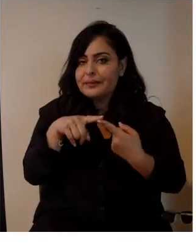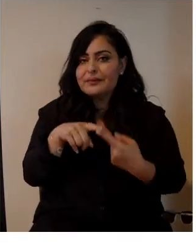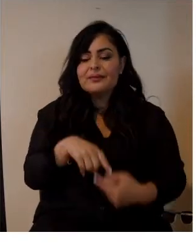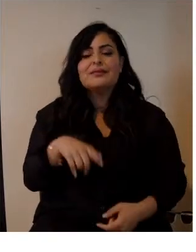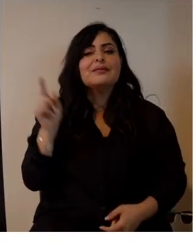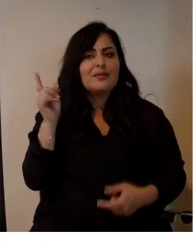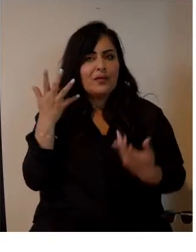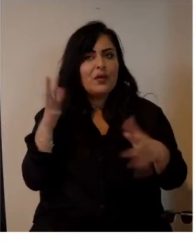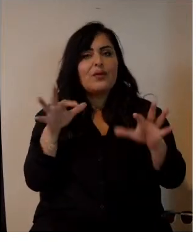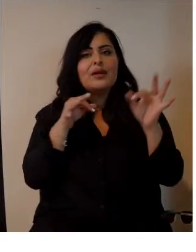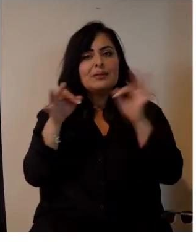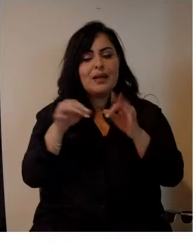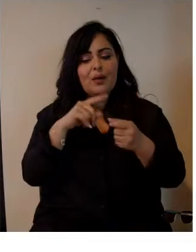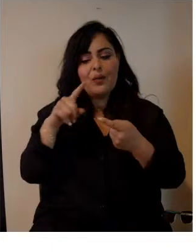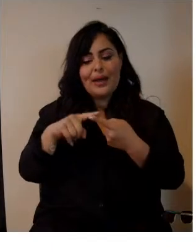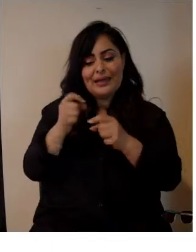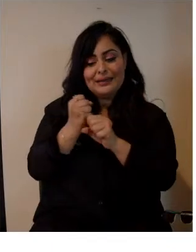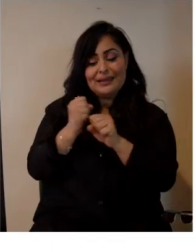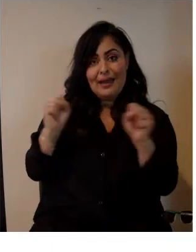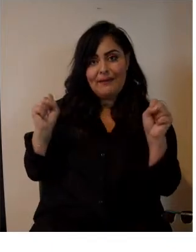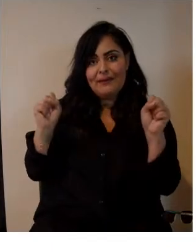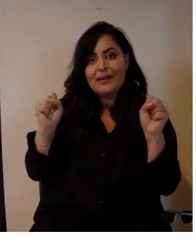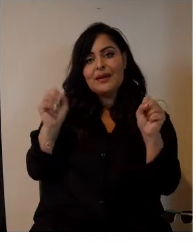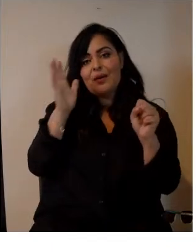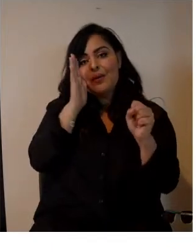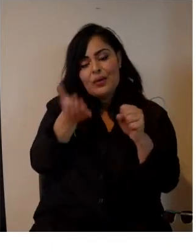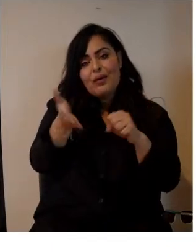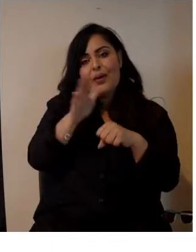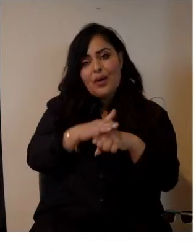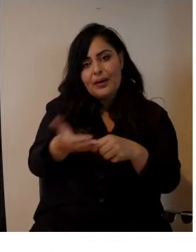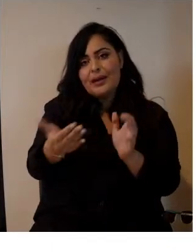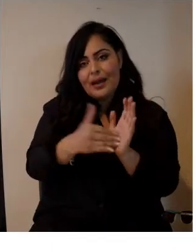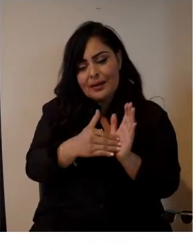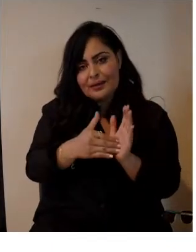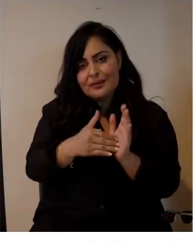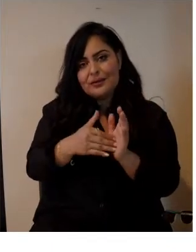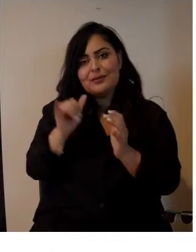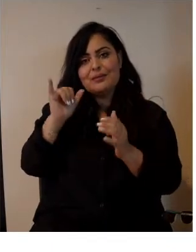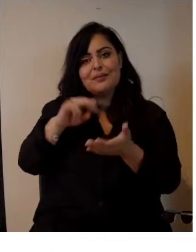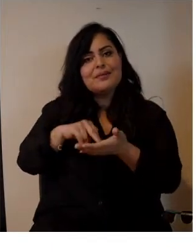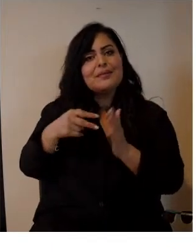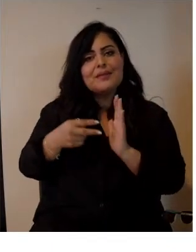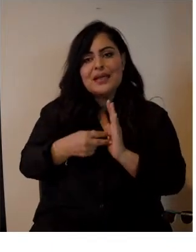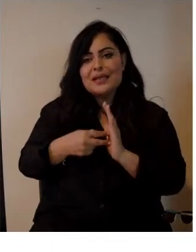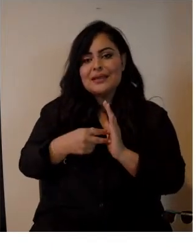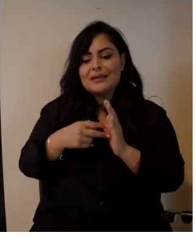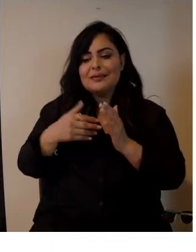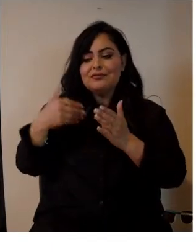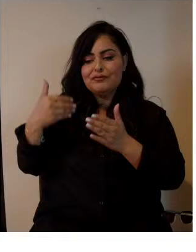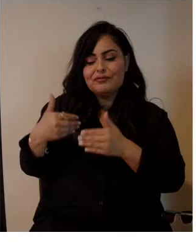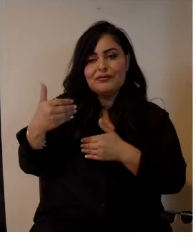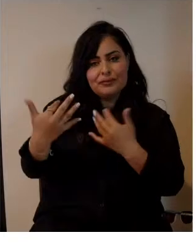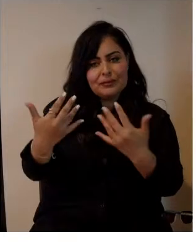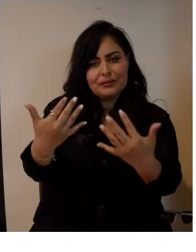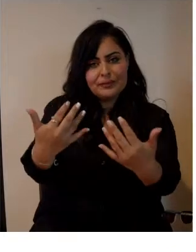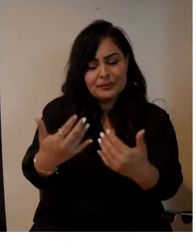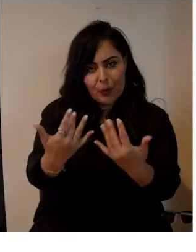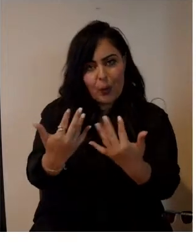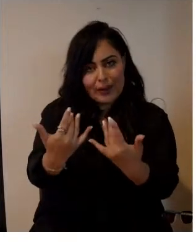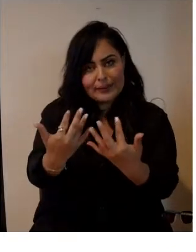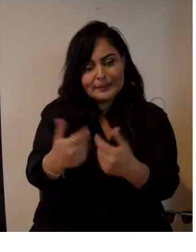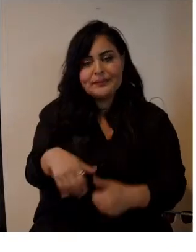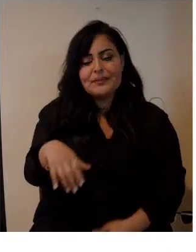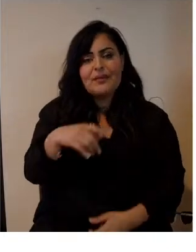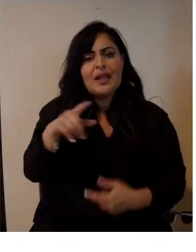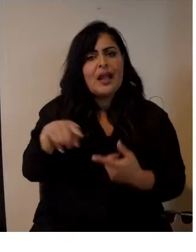returned as soon as it's safe for everybody, and so that'll be an ongoing dynamic. One of the other questions was, how